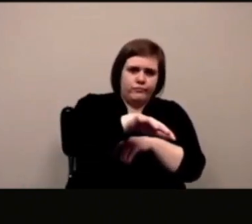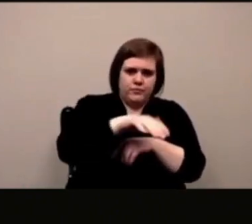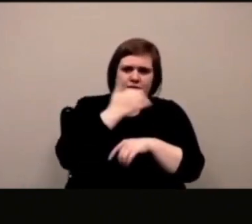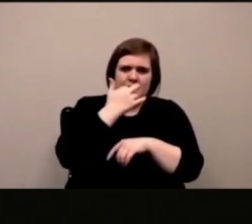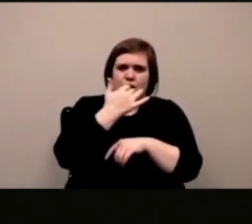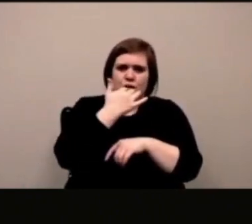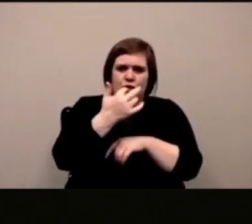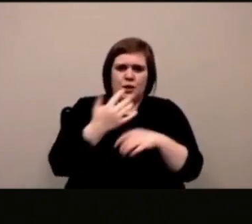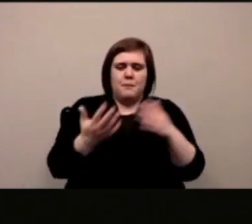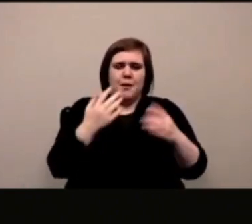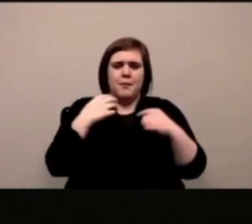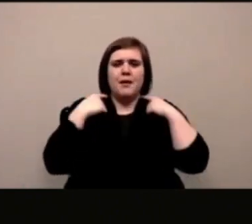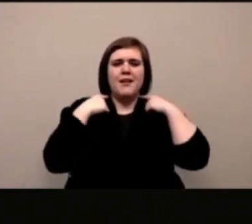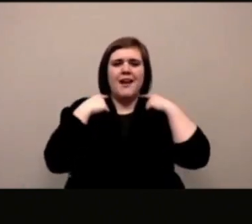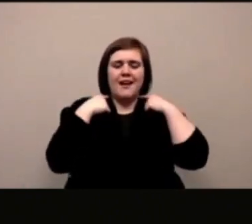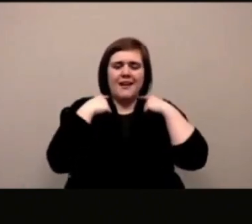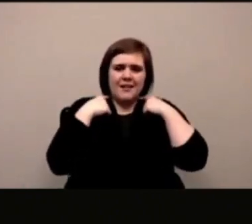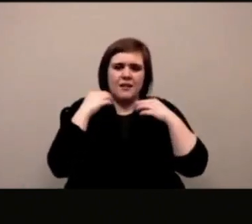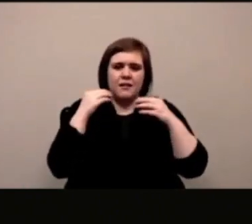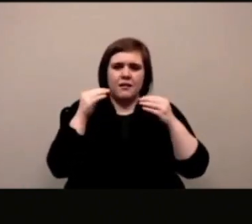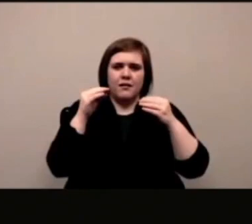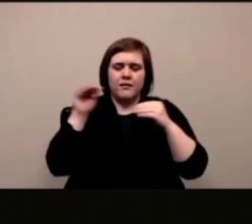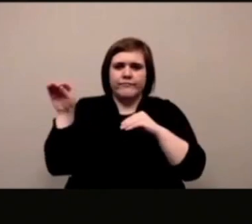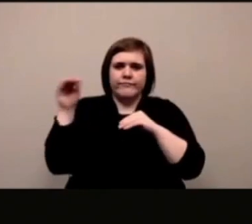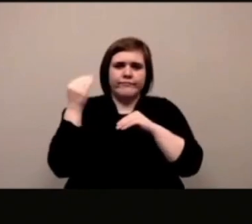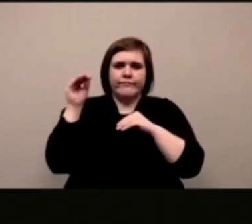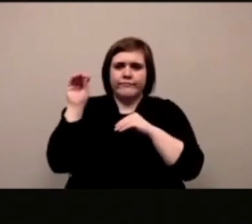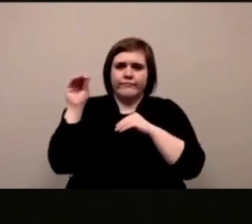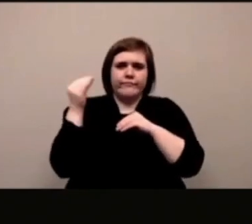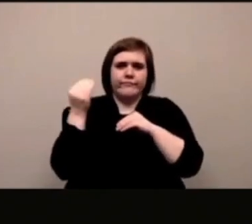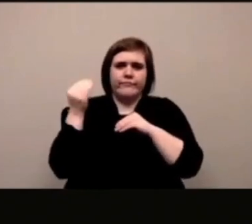neck from one side to the other depending on which way you're facing.